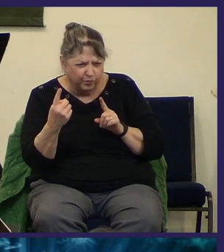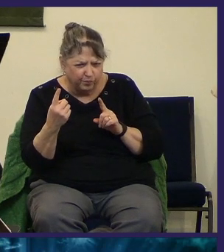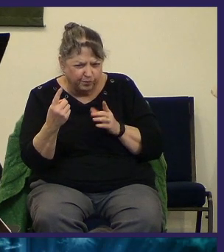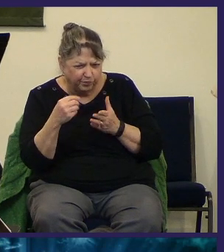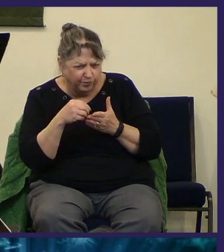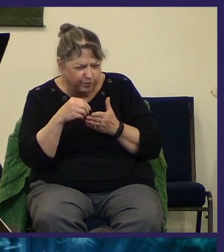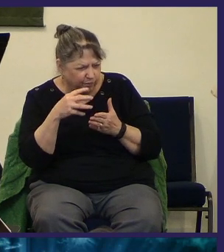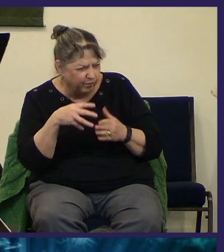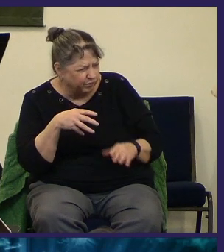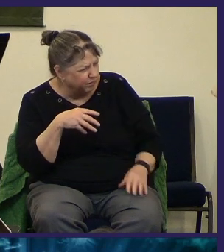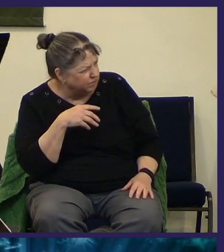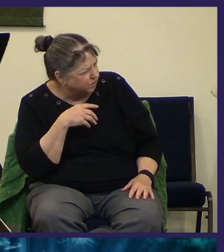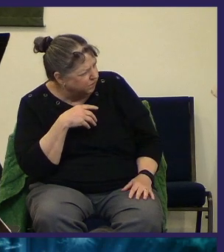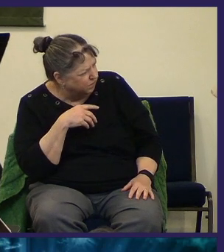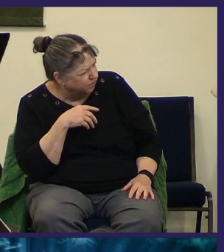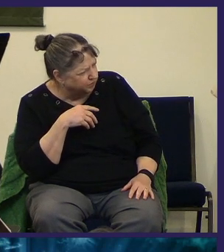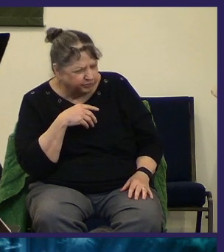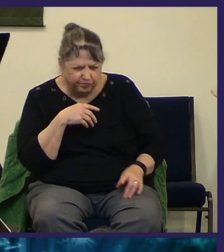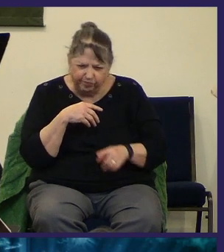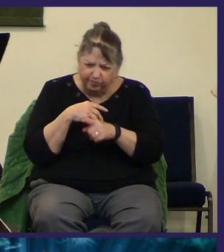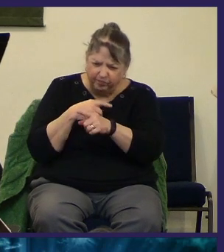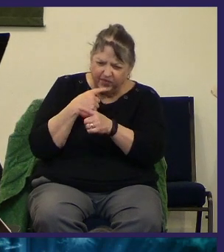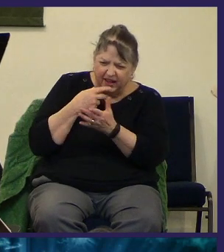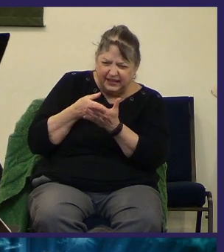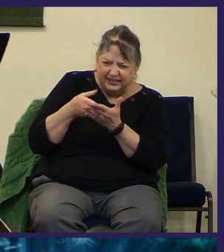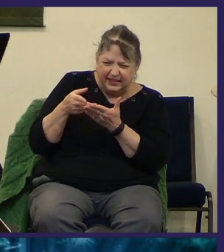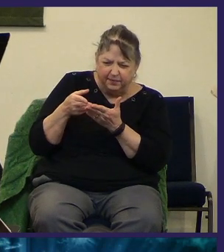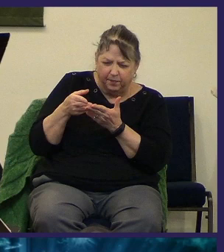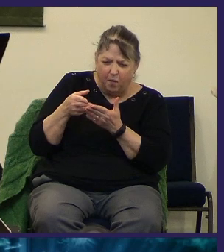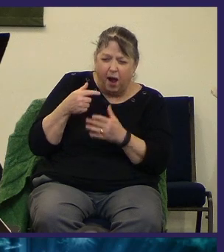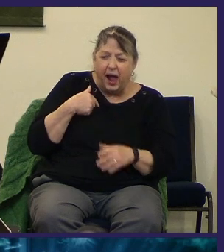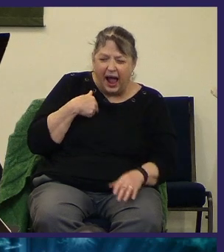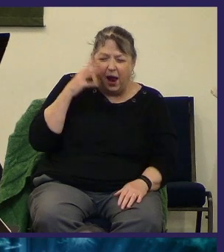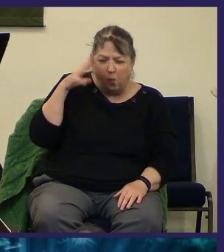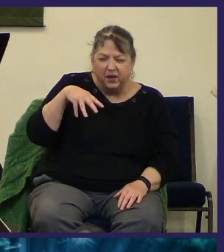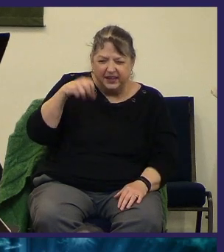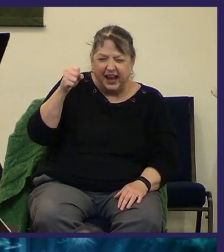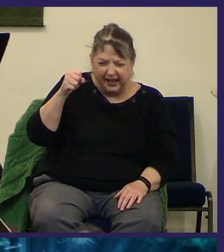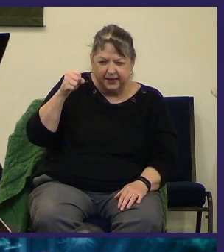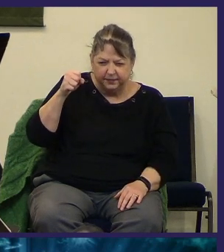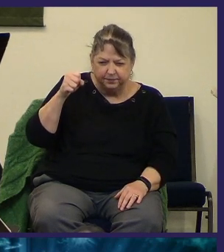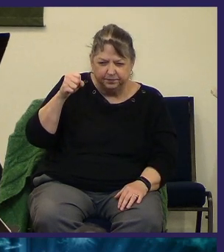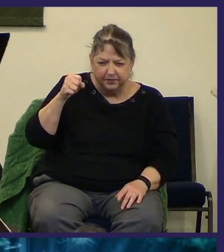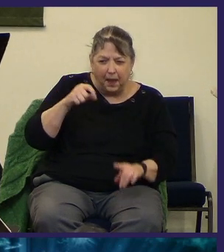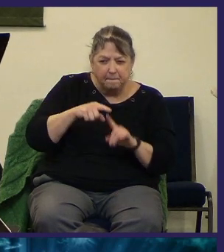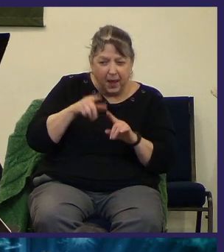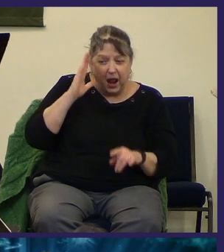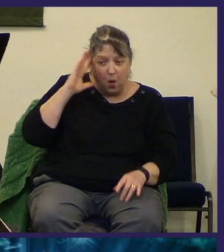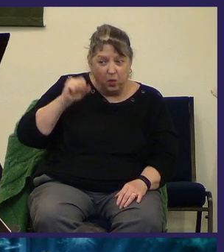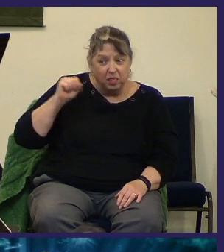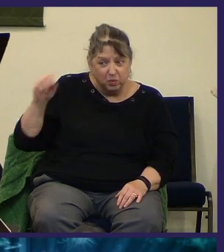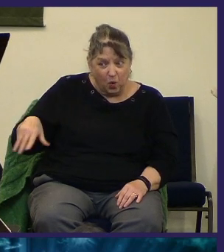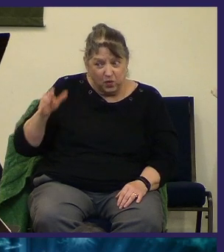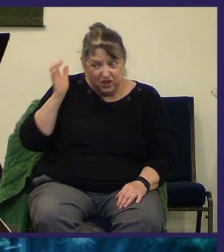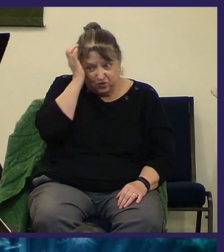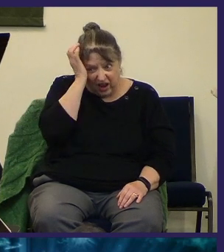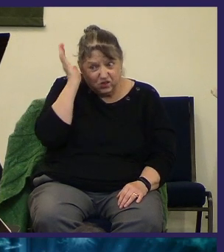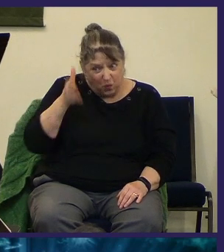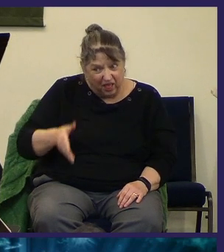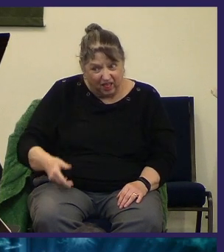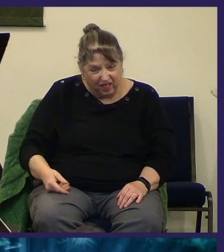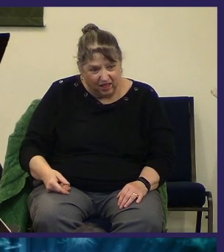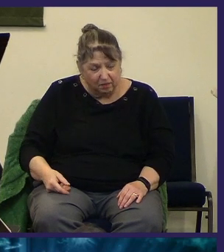really admired his honesty he said i'll take one that's going to end up in the trash outside the door